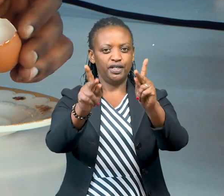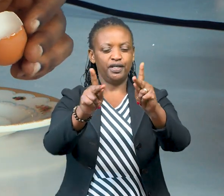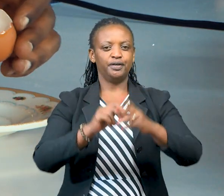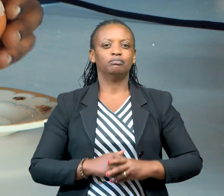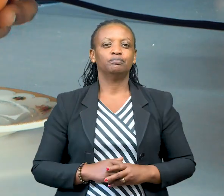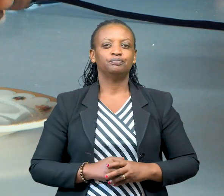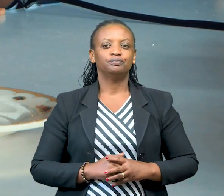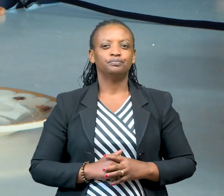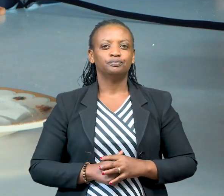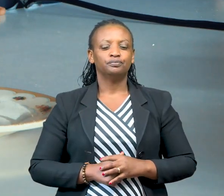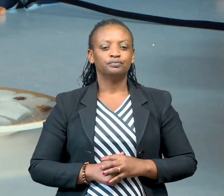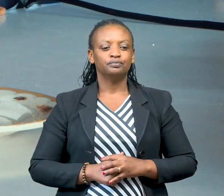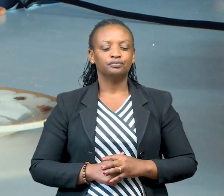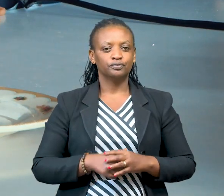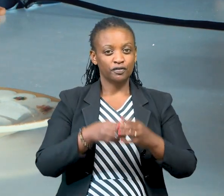Okay.